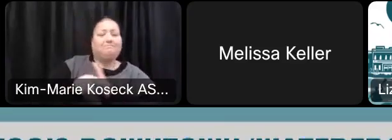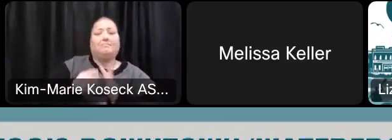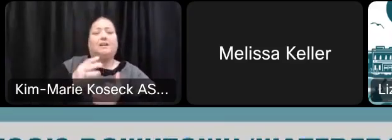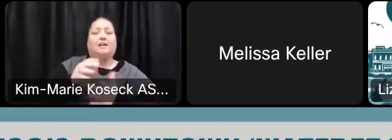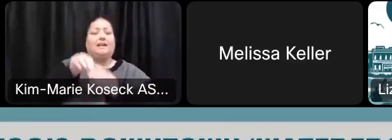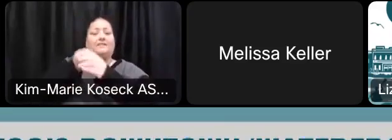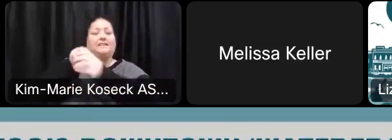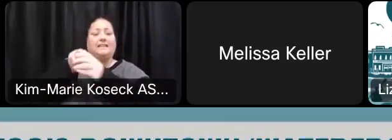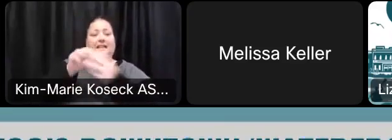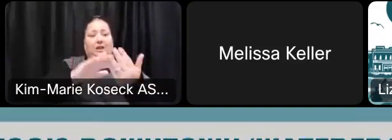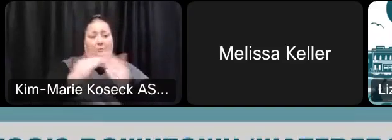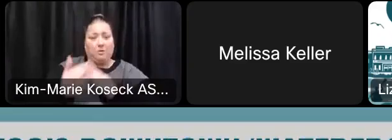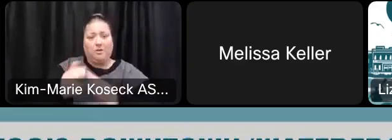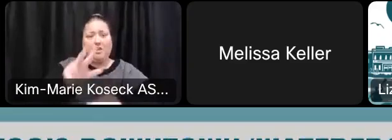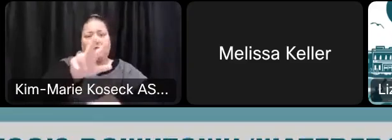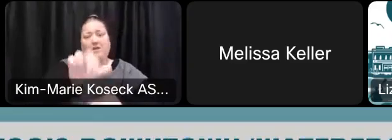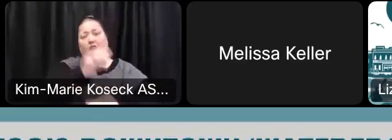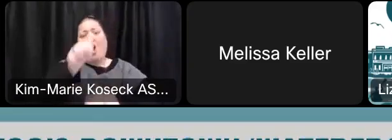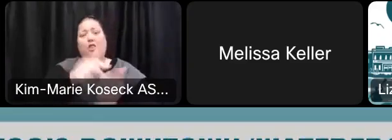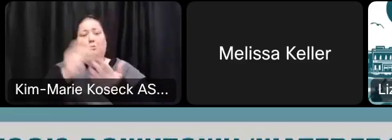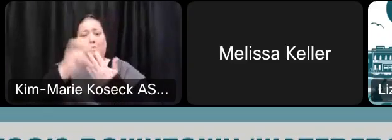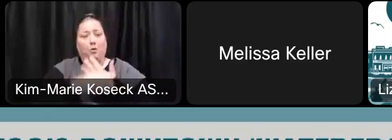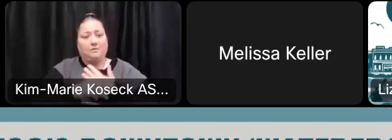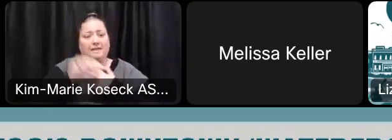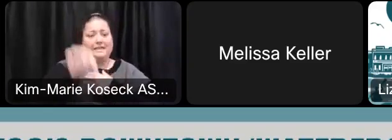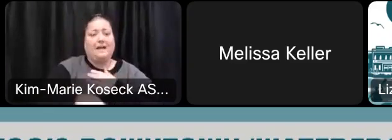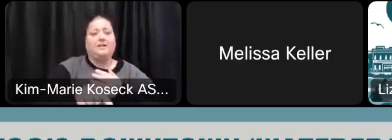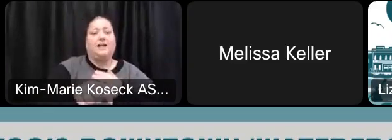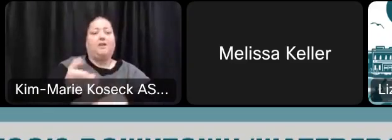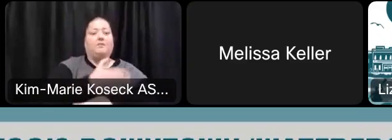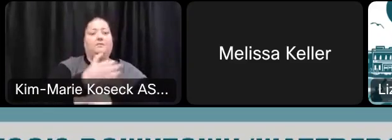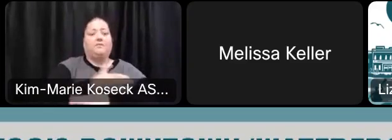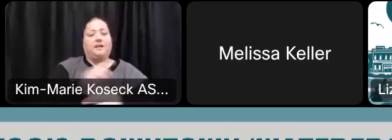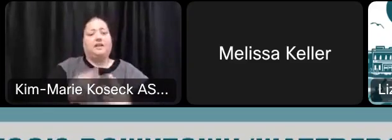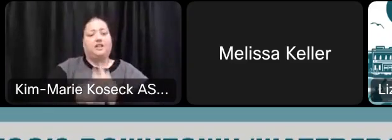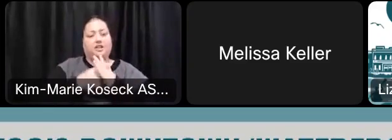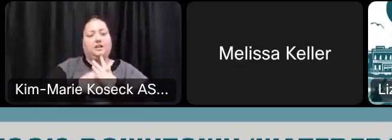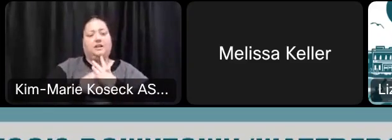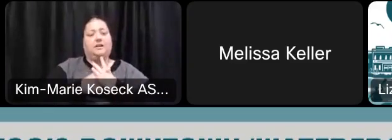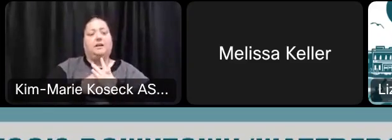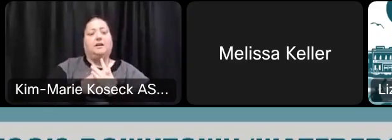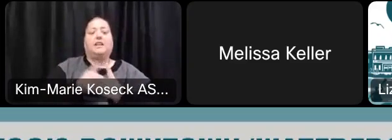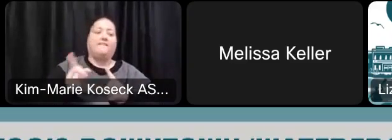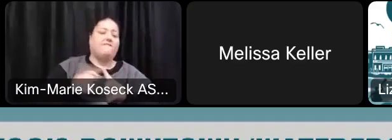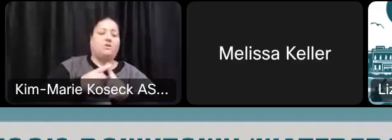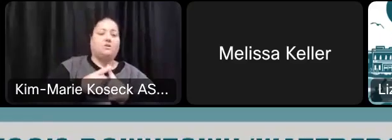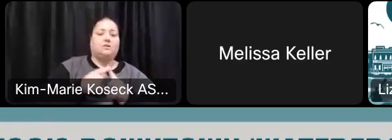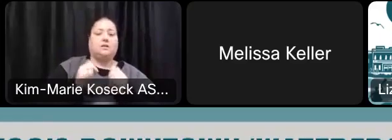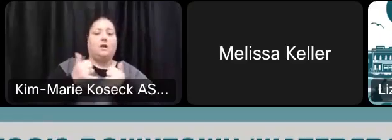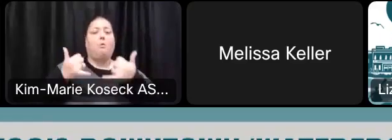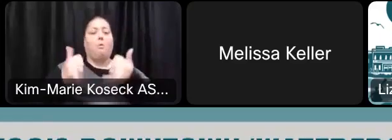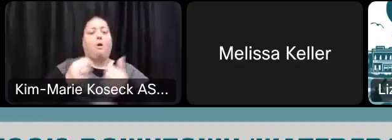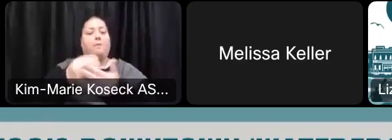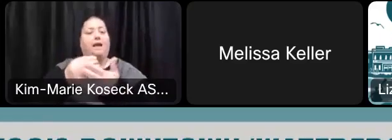community through 3 other programs. The Downtown Revitalization Initiative, they received the first award in this program